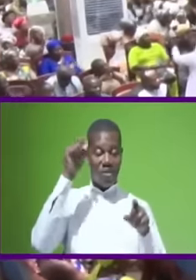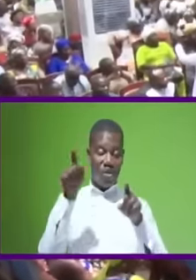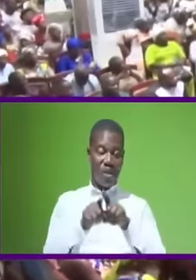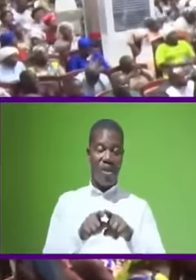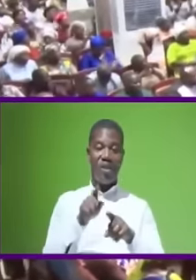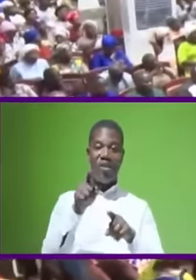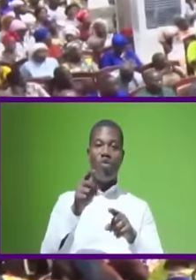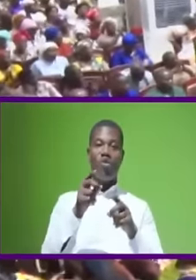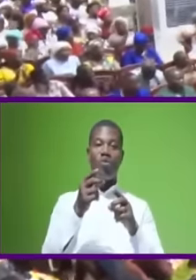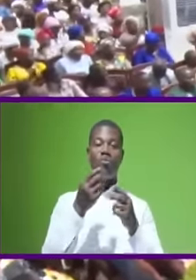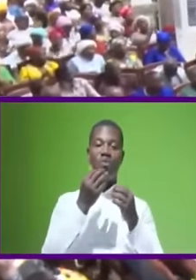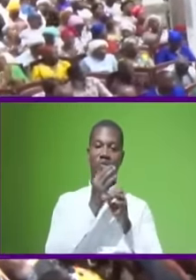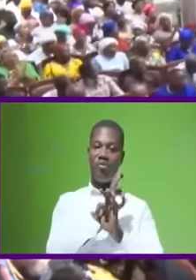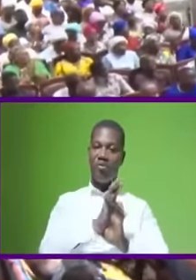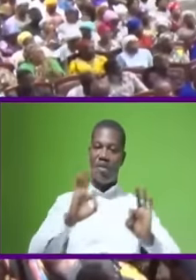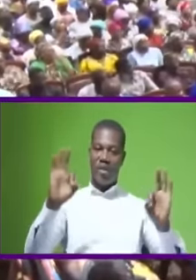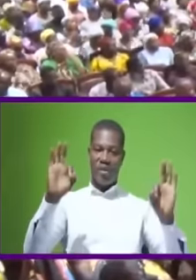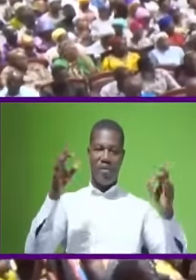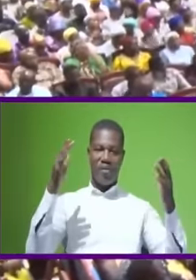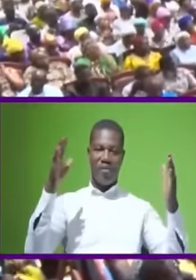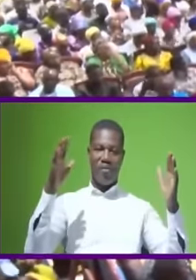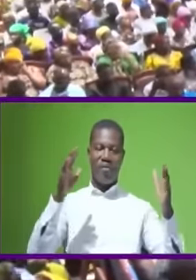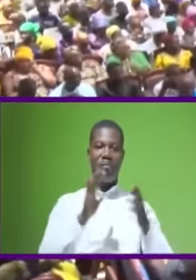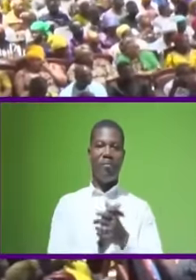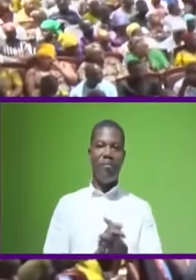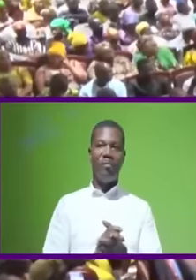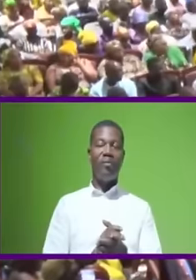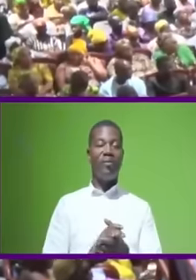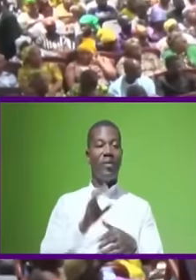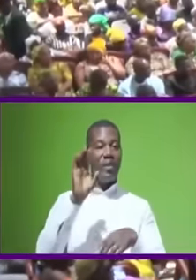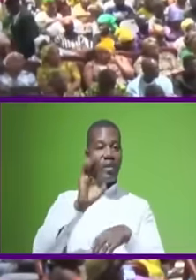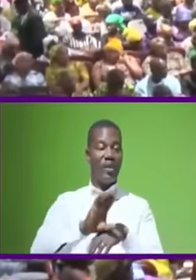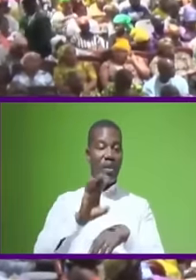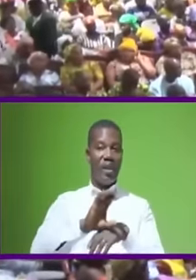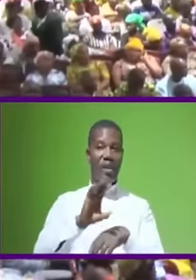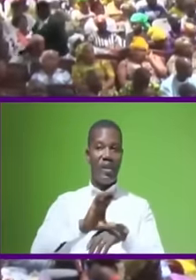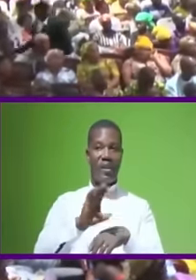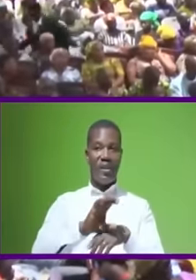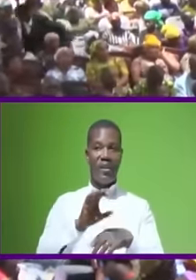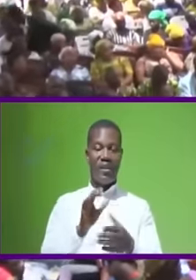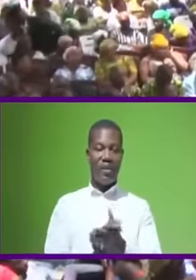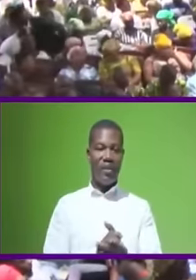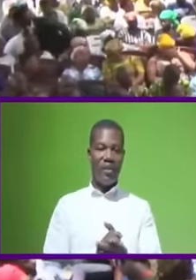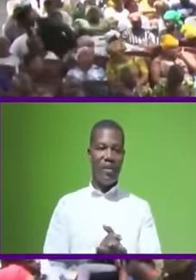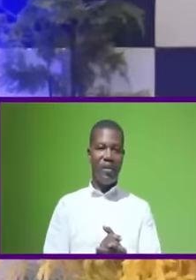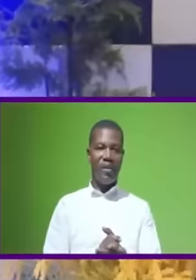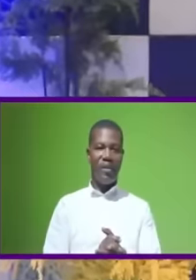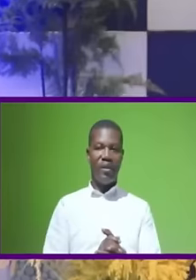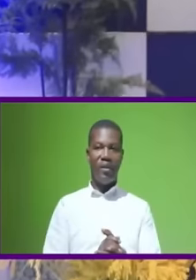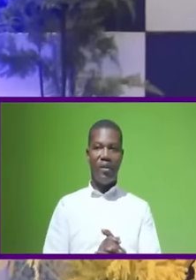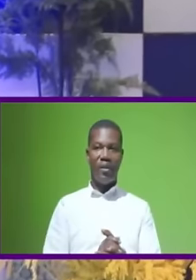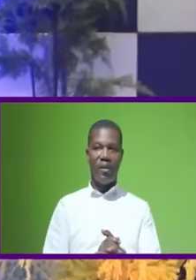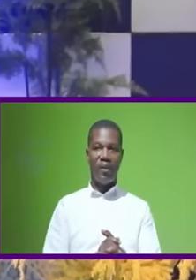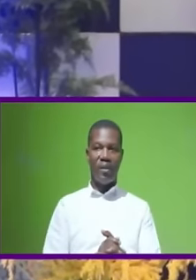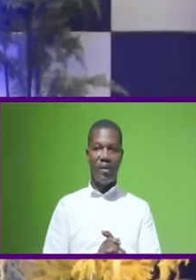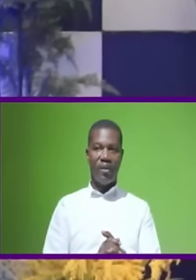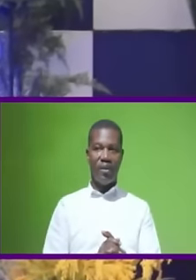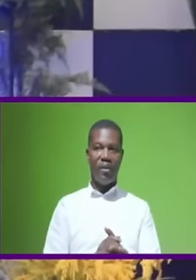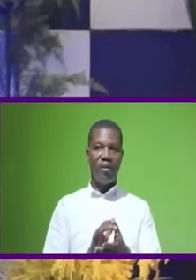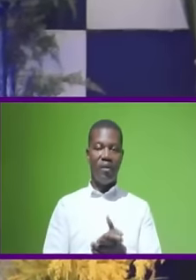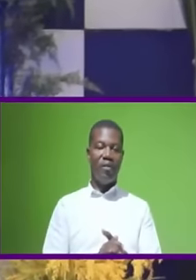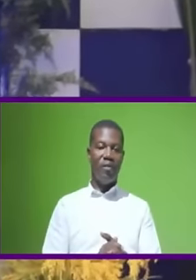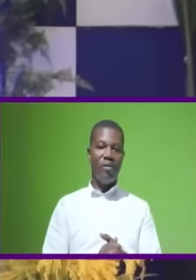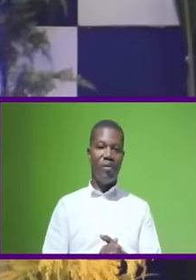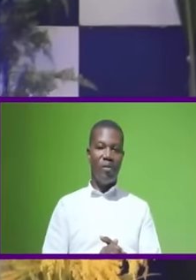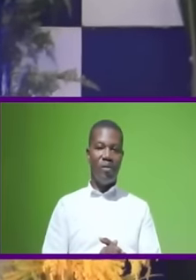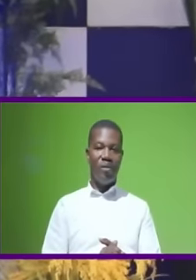Your senior. And a question. As far as the camp. Yam fam shashareba familiar with senior now